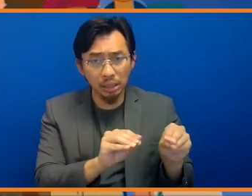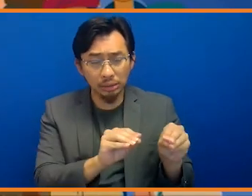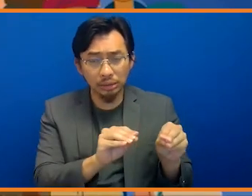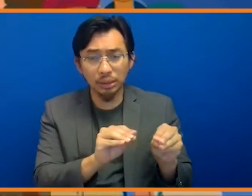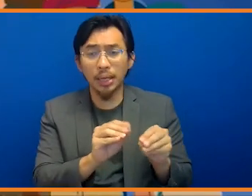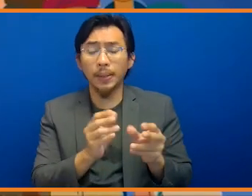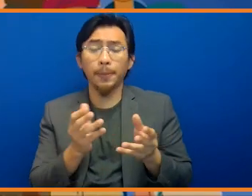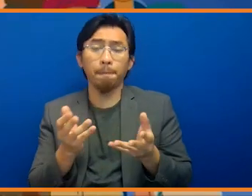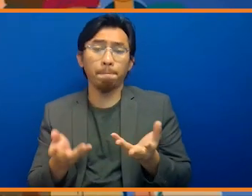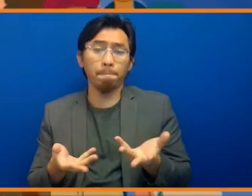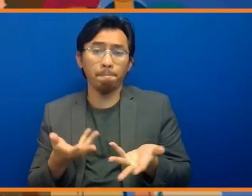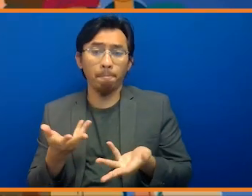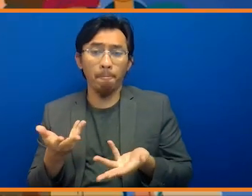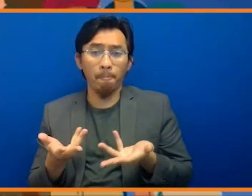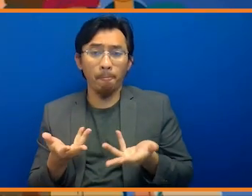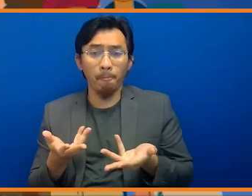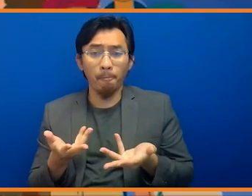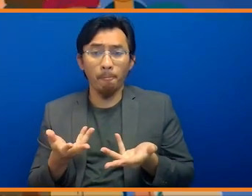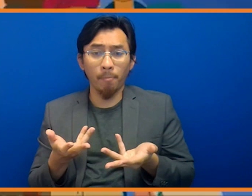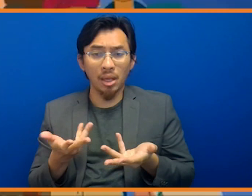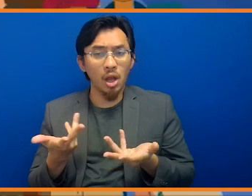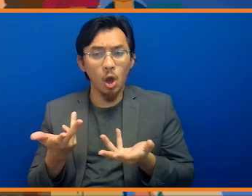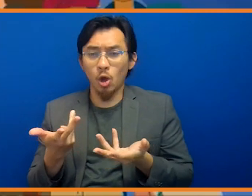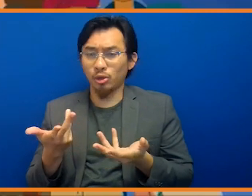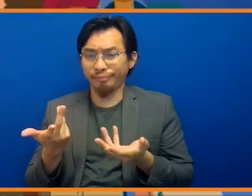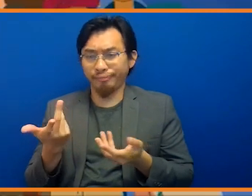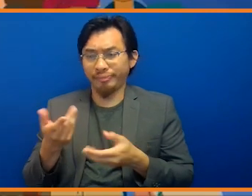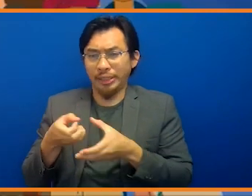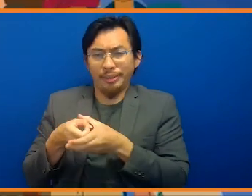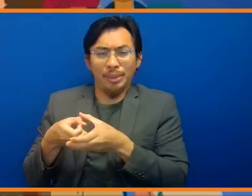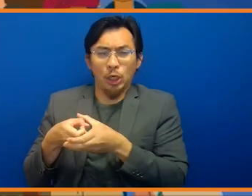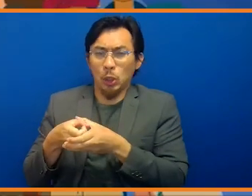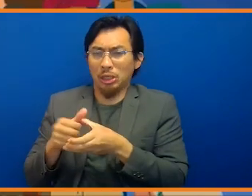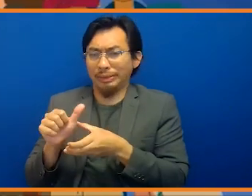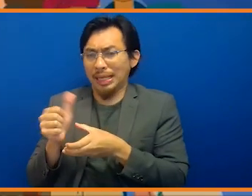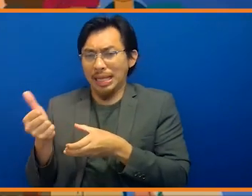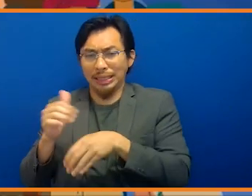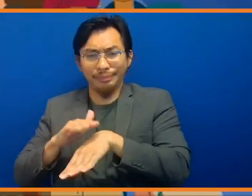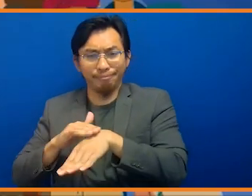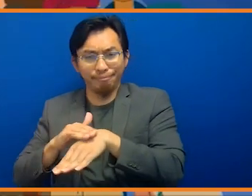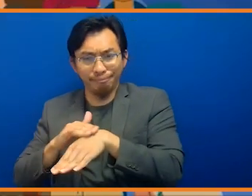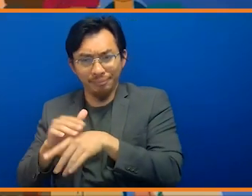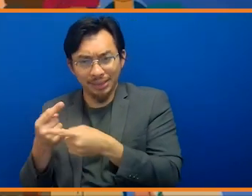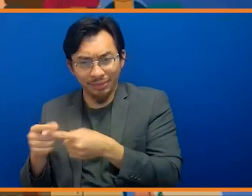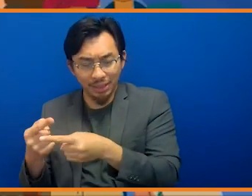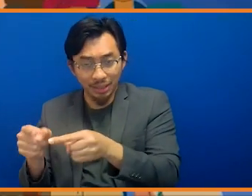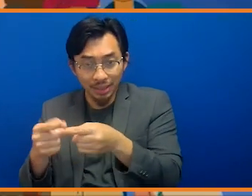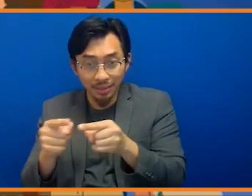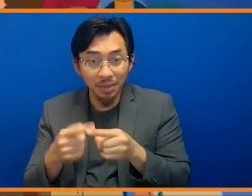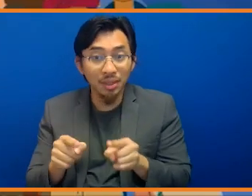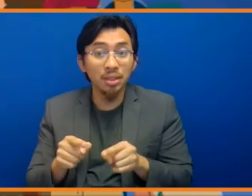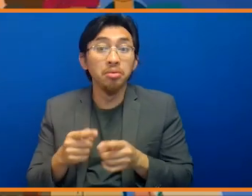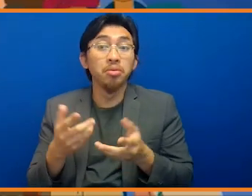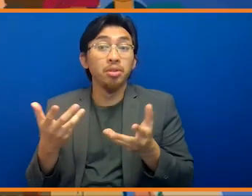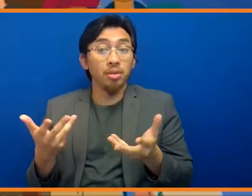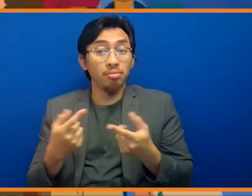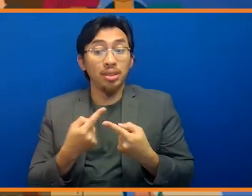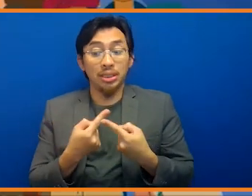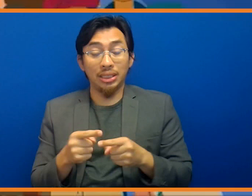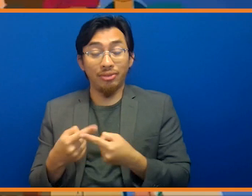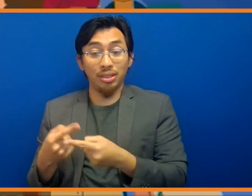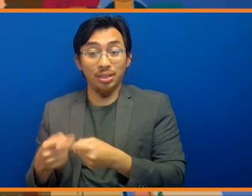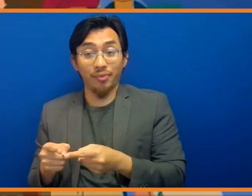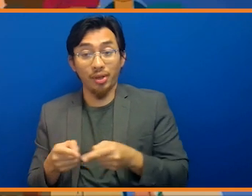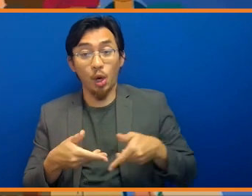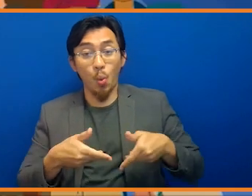disabilities, and migrants, and ethnic minorities. So those groups need to be approached in